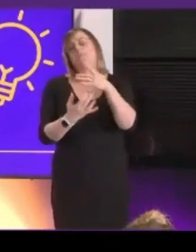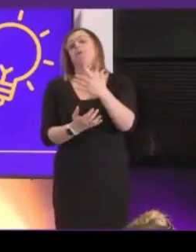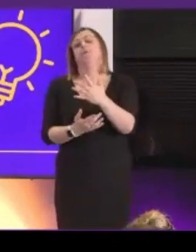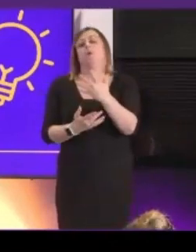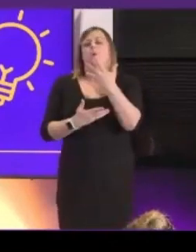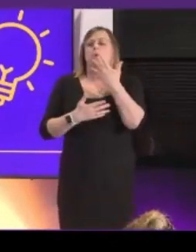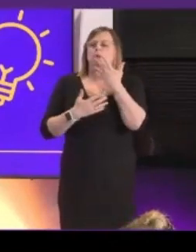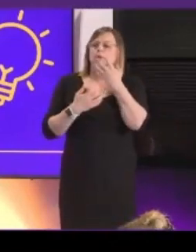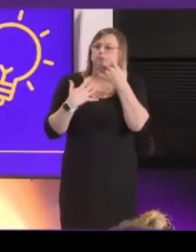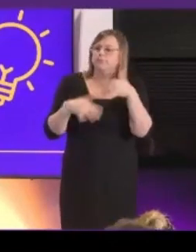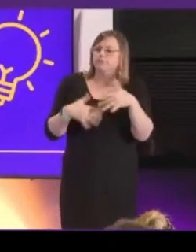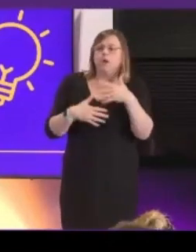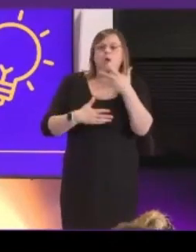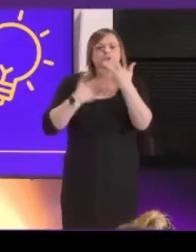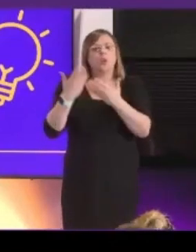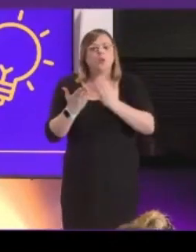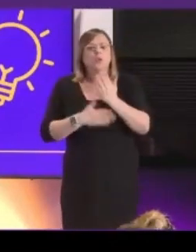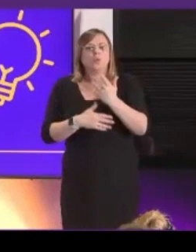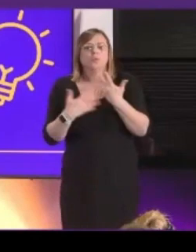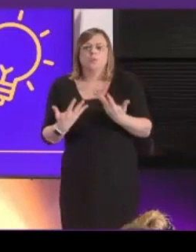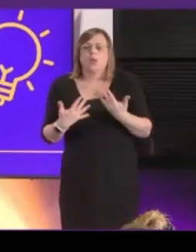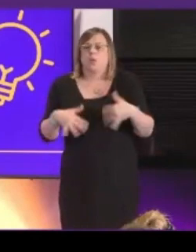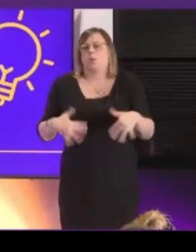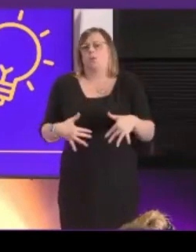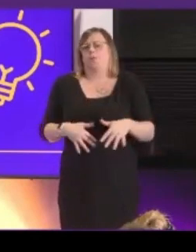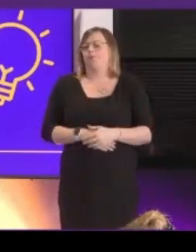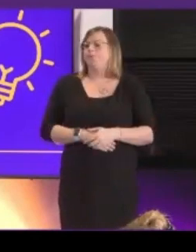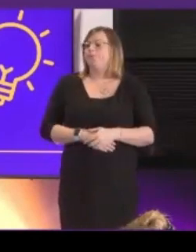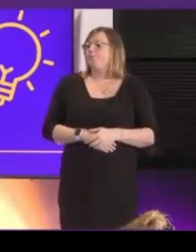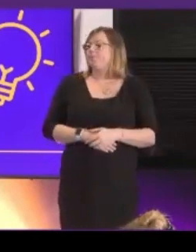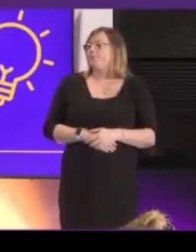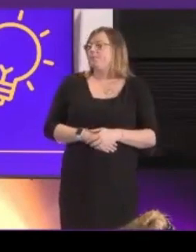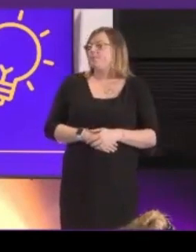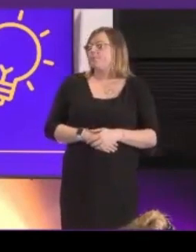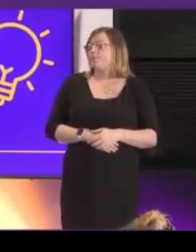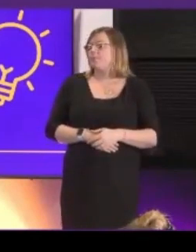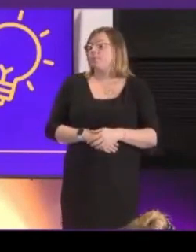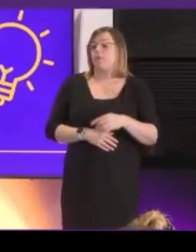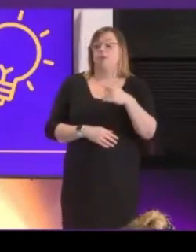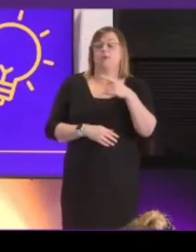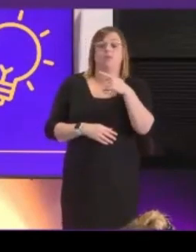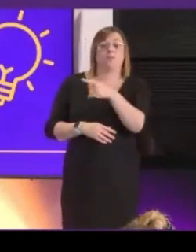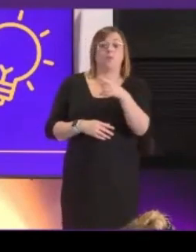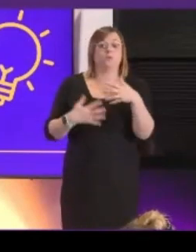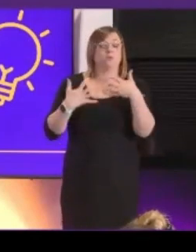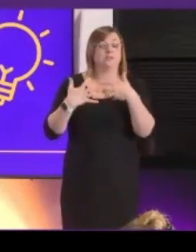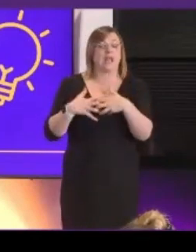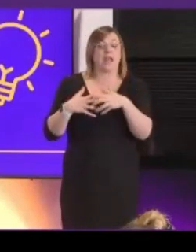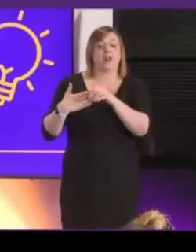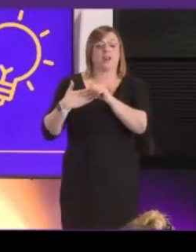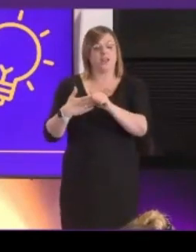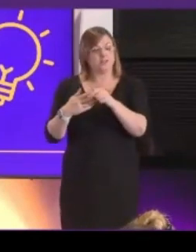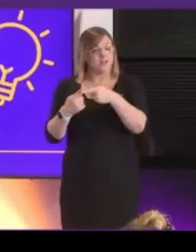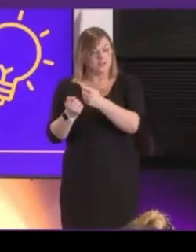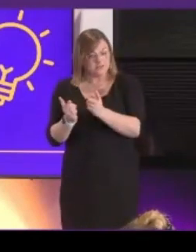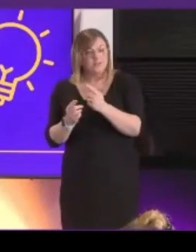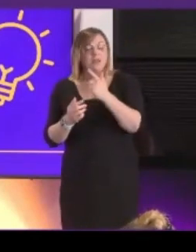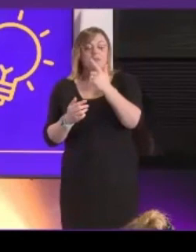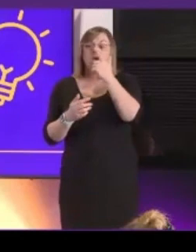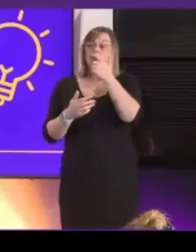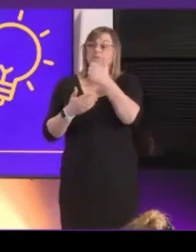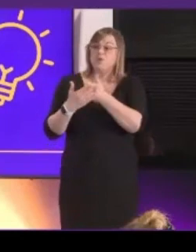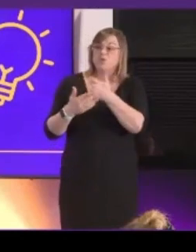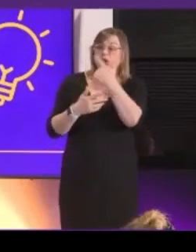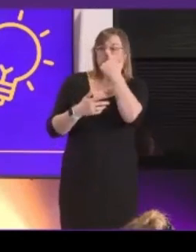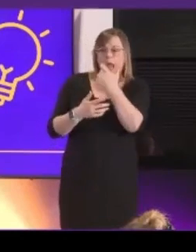course of this conference. And those tech leaders are usually those who are able to draw